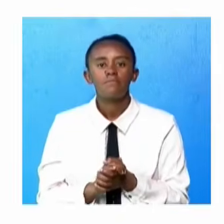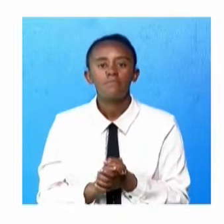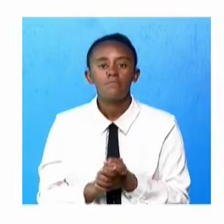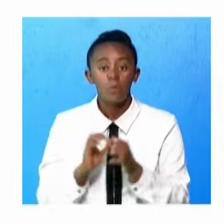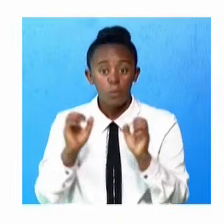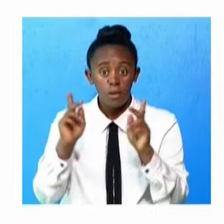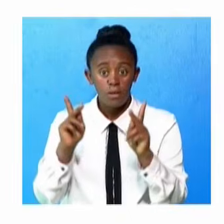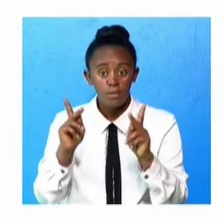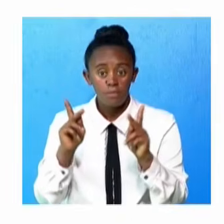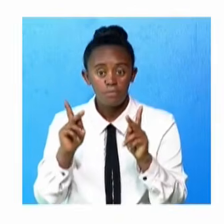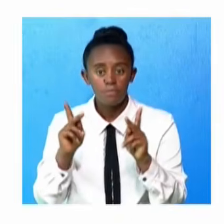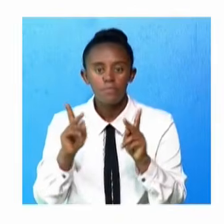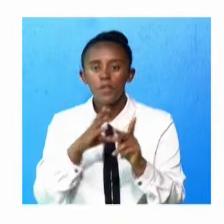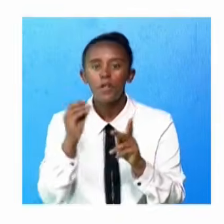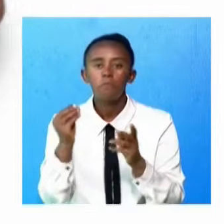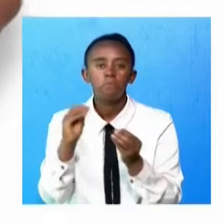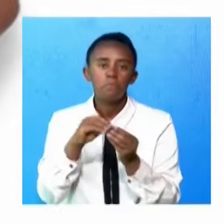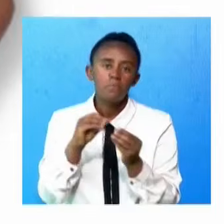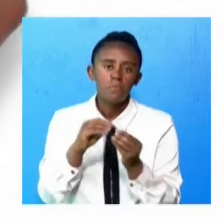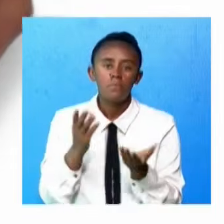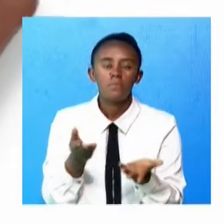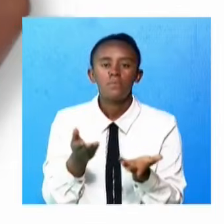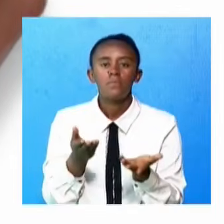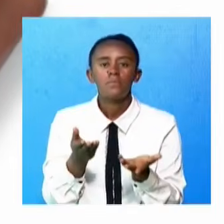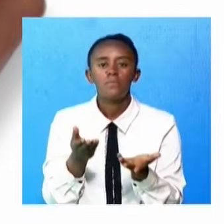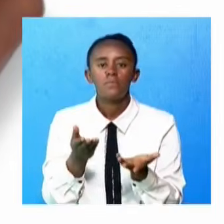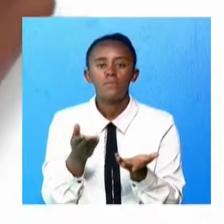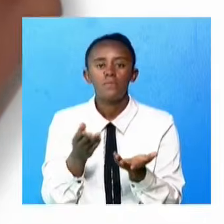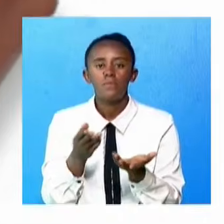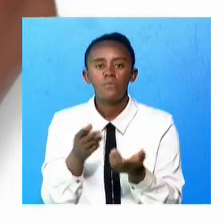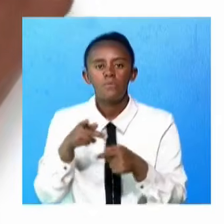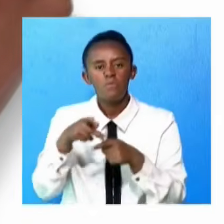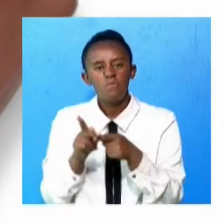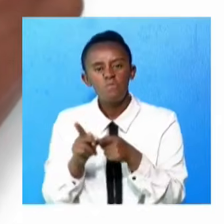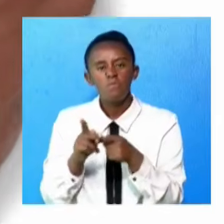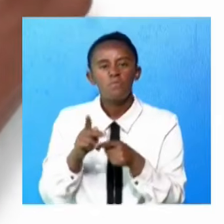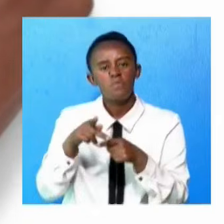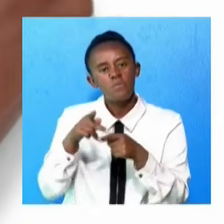okay, and also weight,